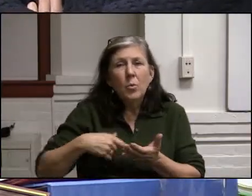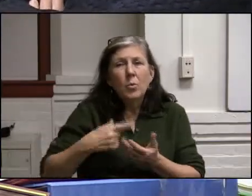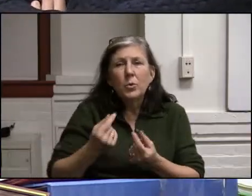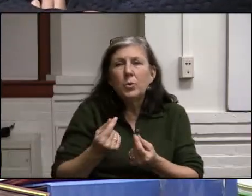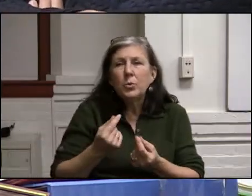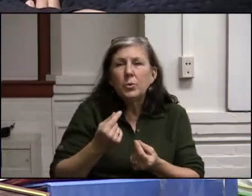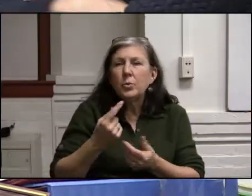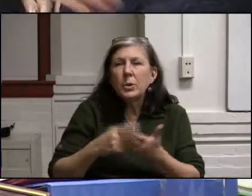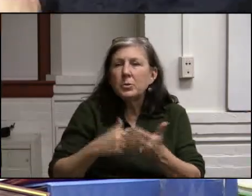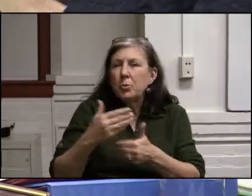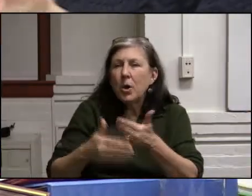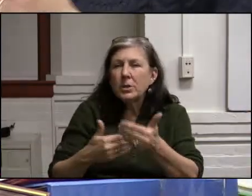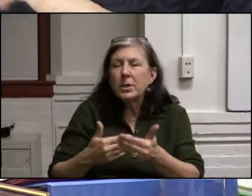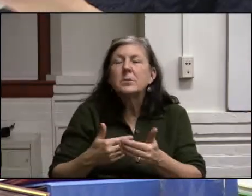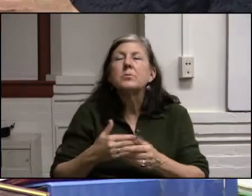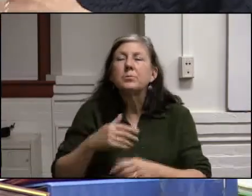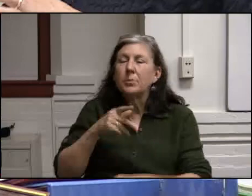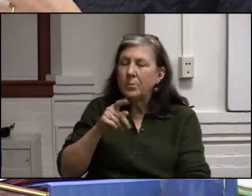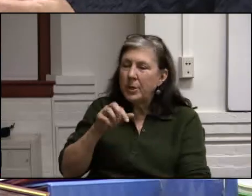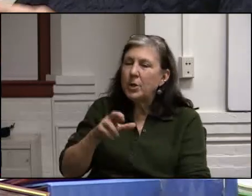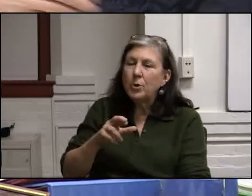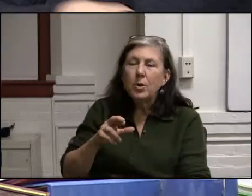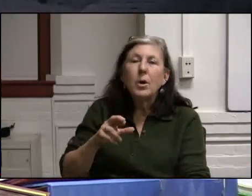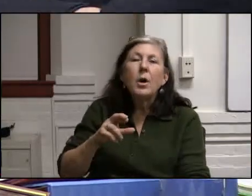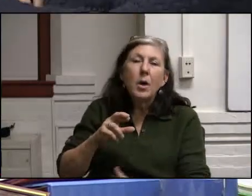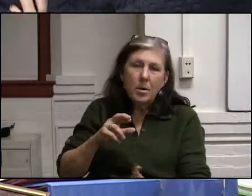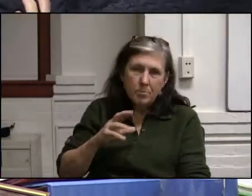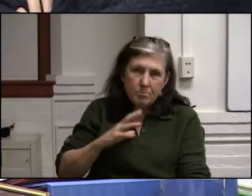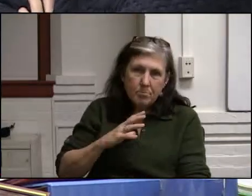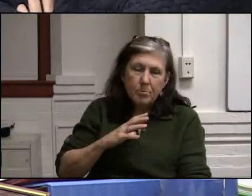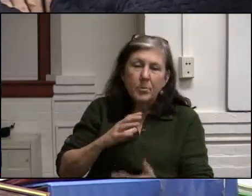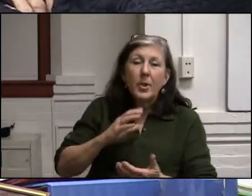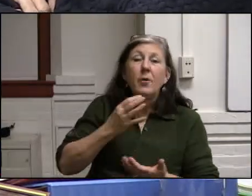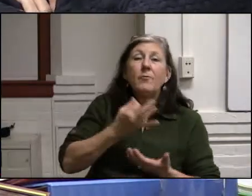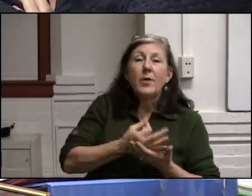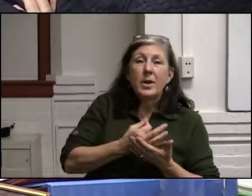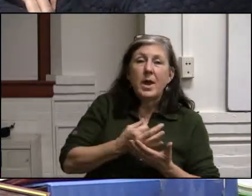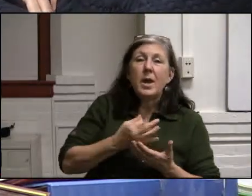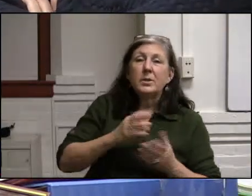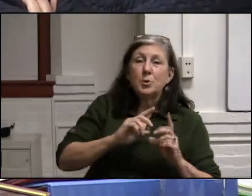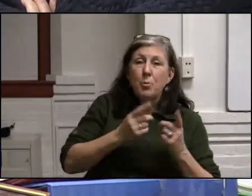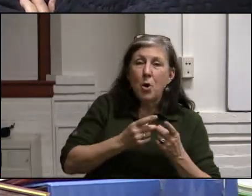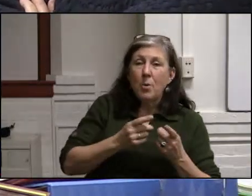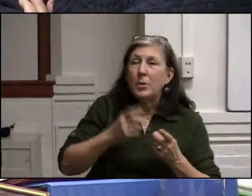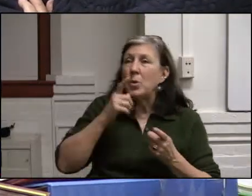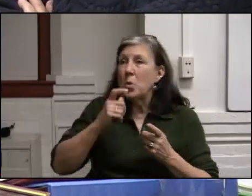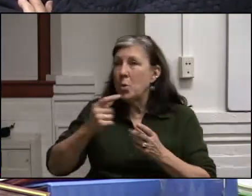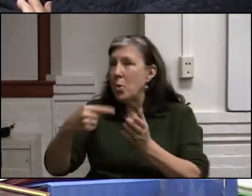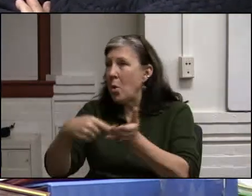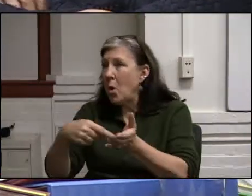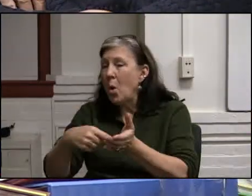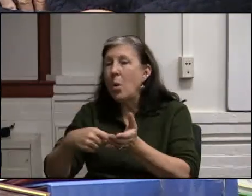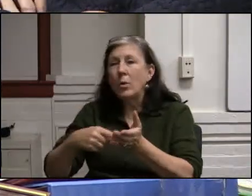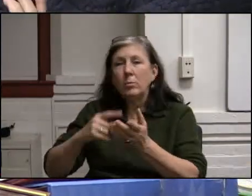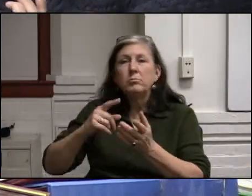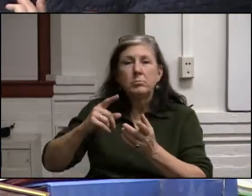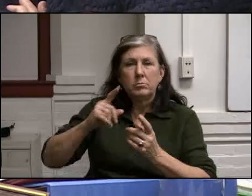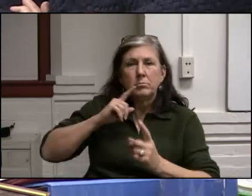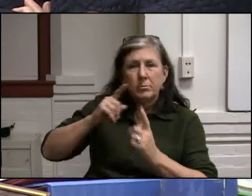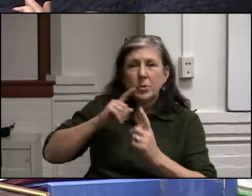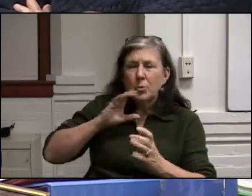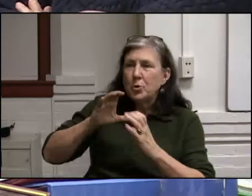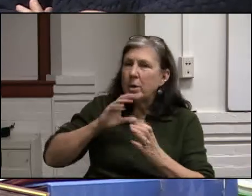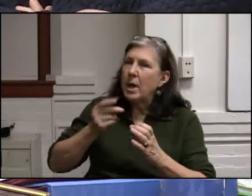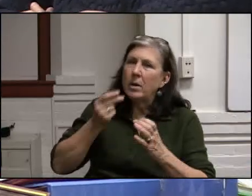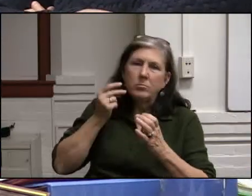to... So there's communication ongoing between the finance department and the folks who owe these loans virtually as